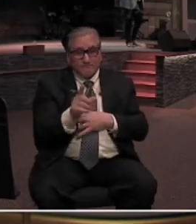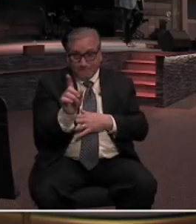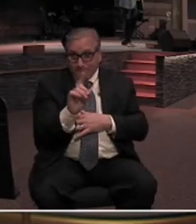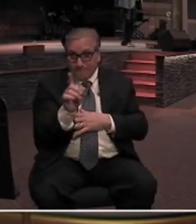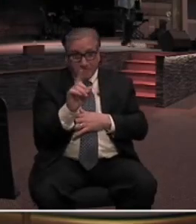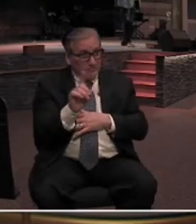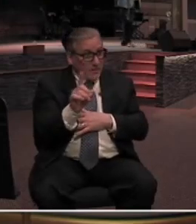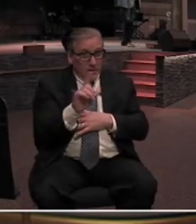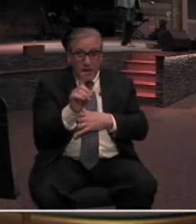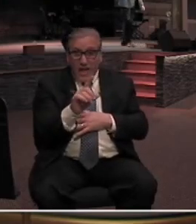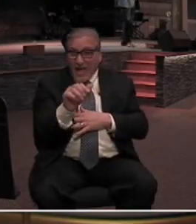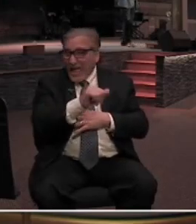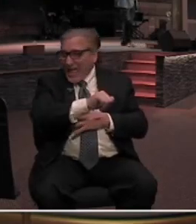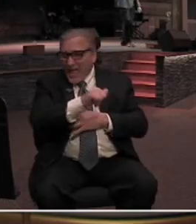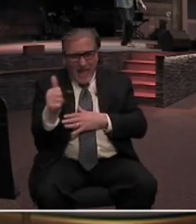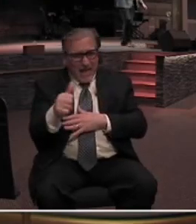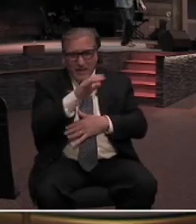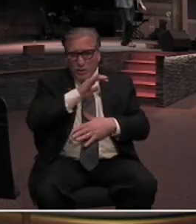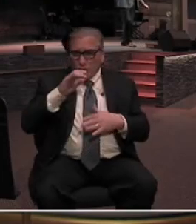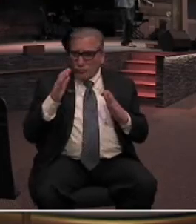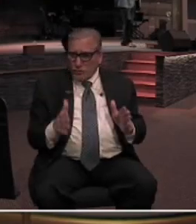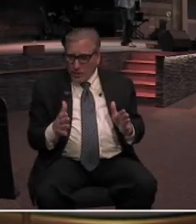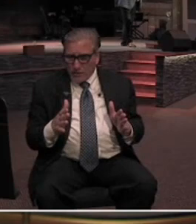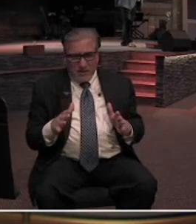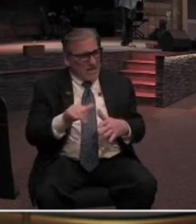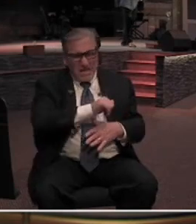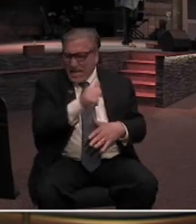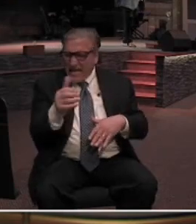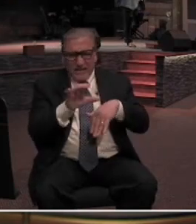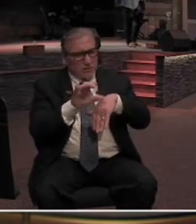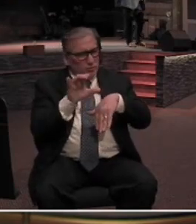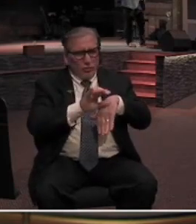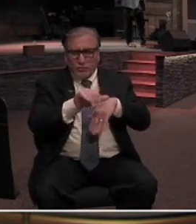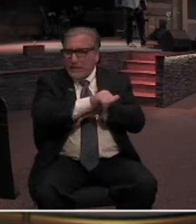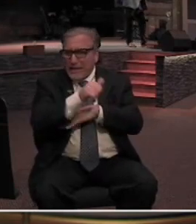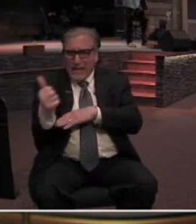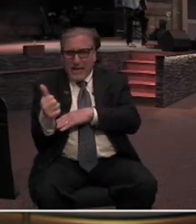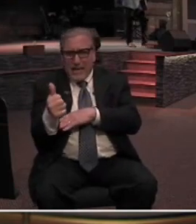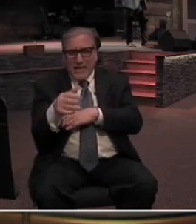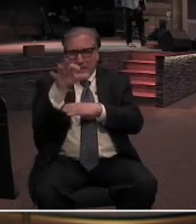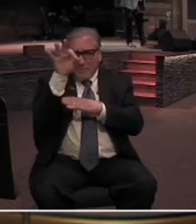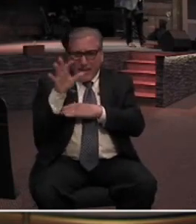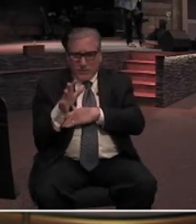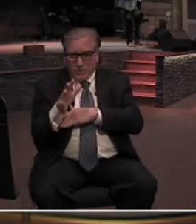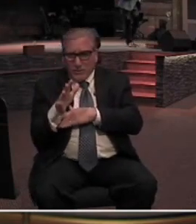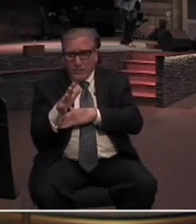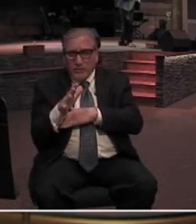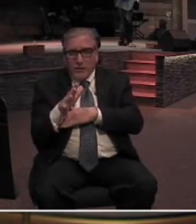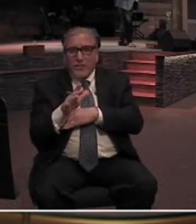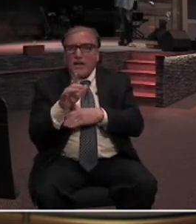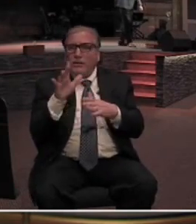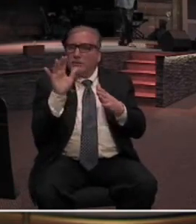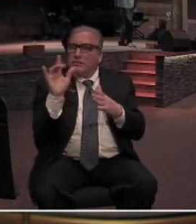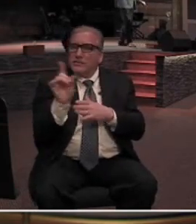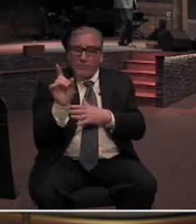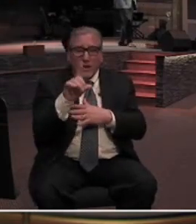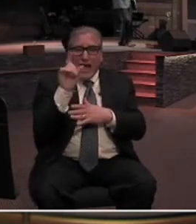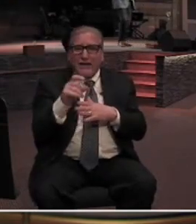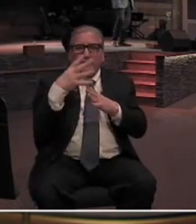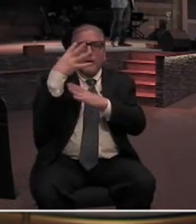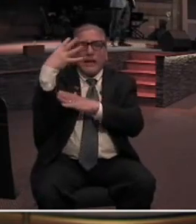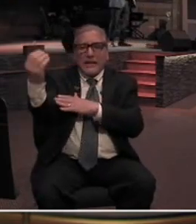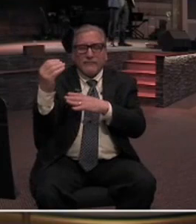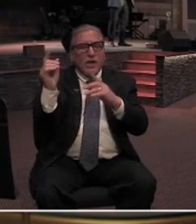Christian or any church or any pastor that someone would have to leave and go to